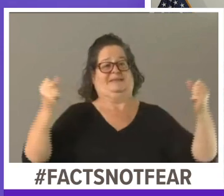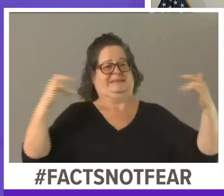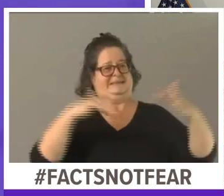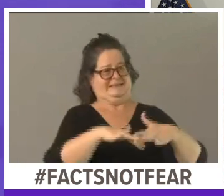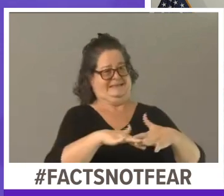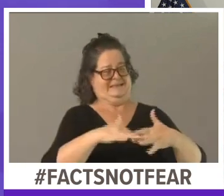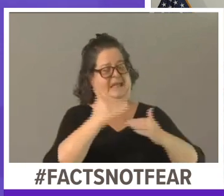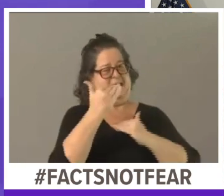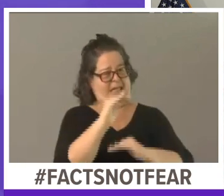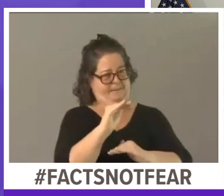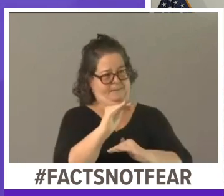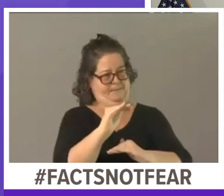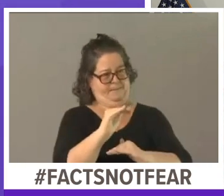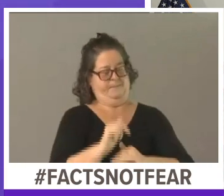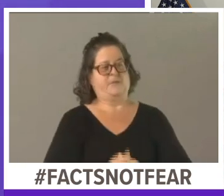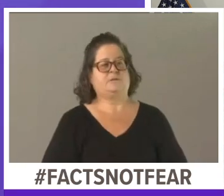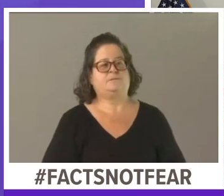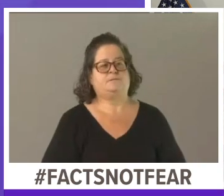of adults.